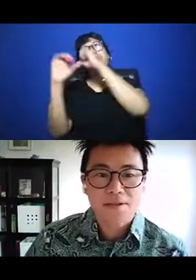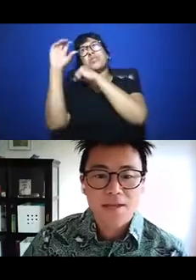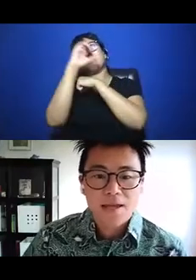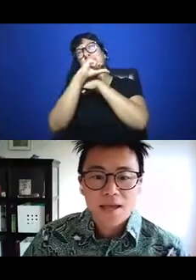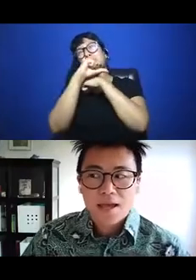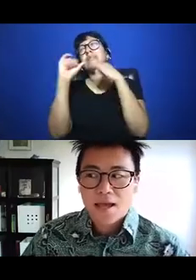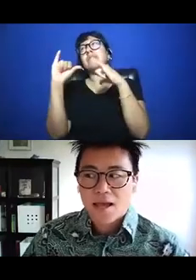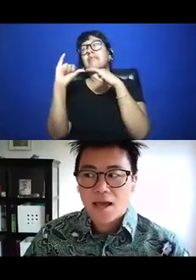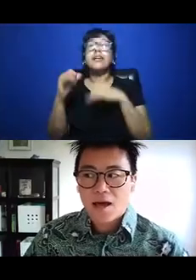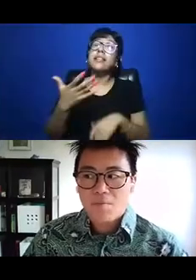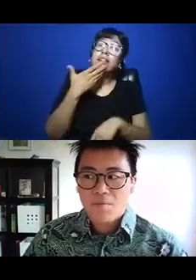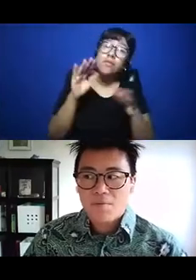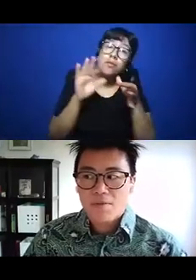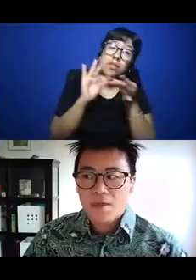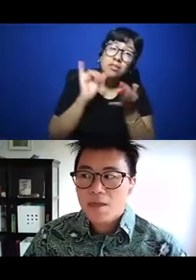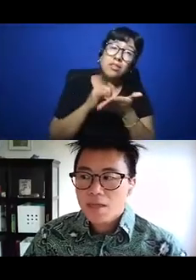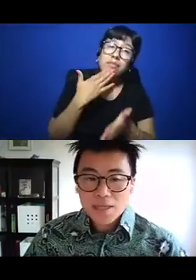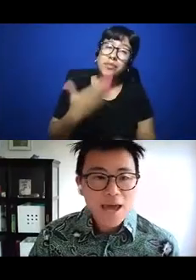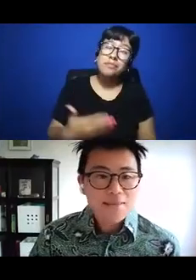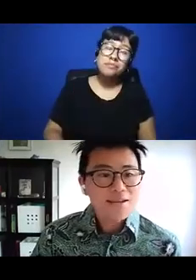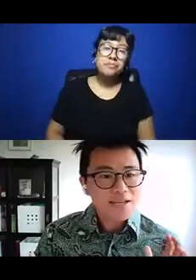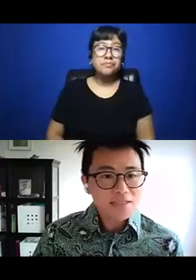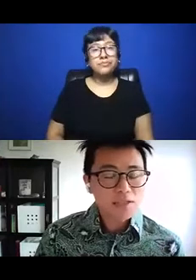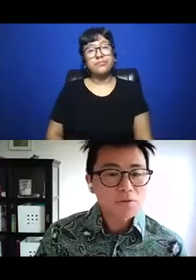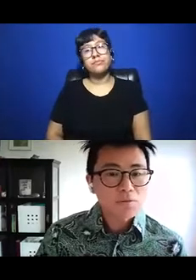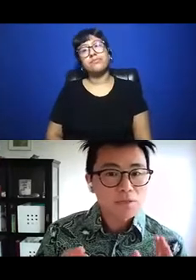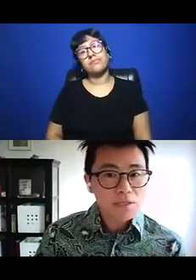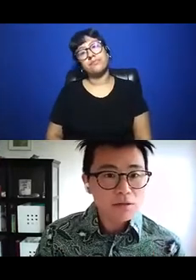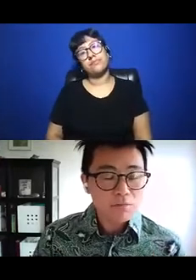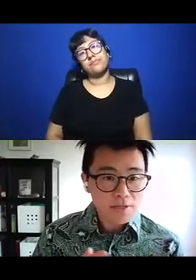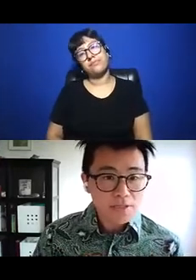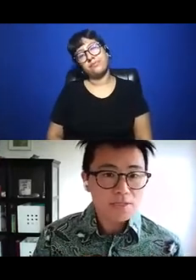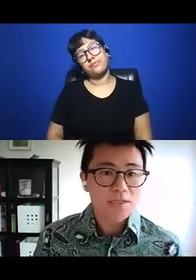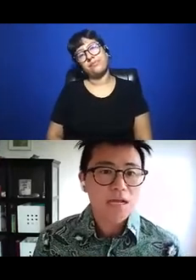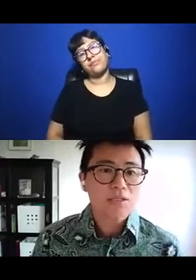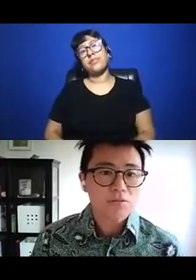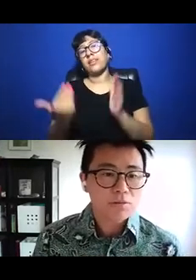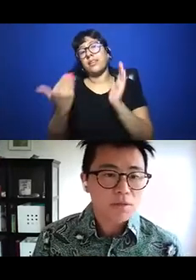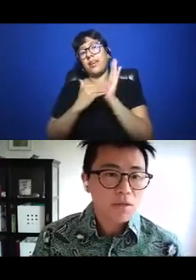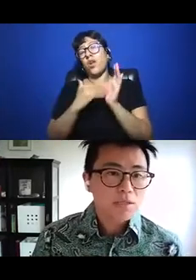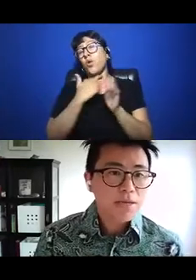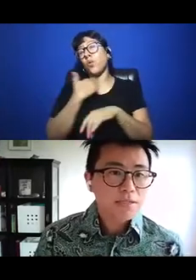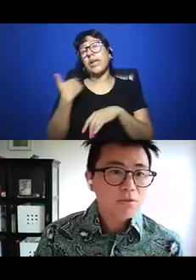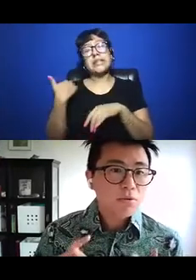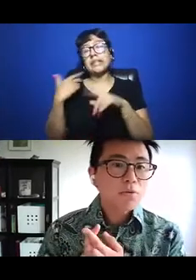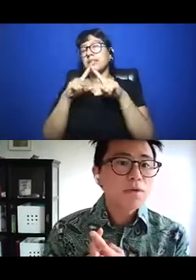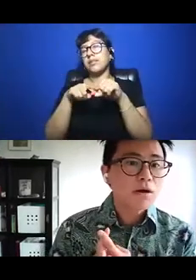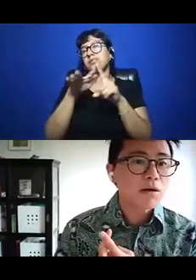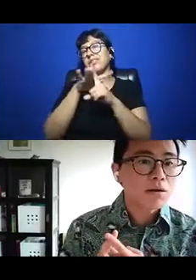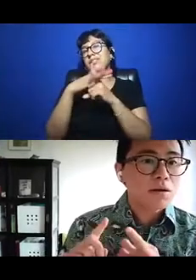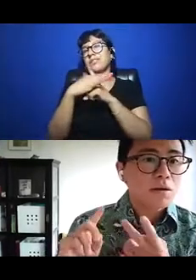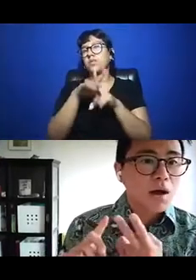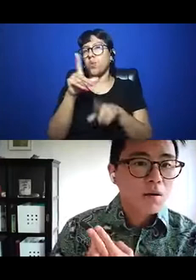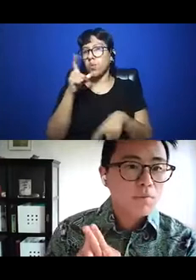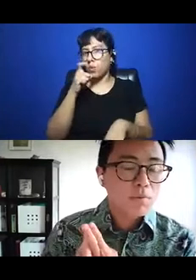Kristen. Mm-hmm. And then again, so risk is contextual. It's based on who we